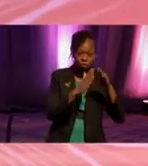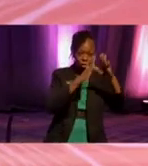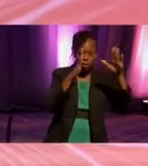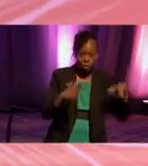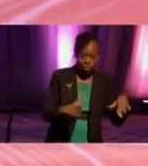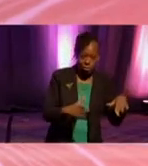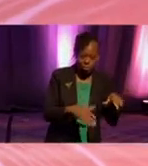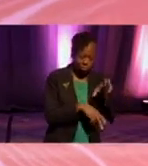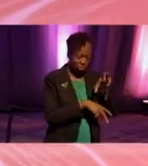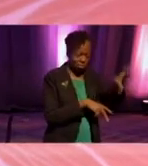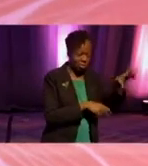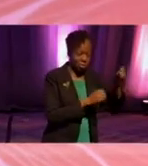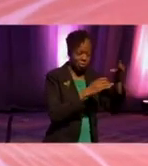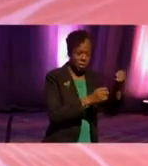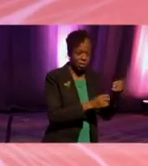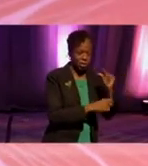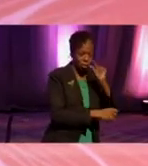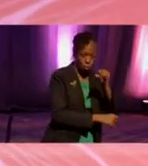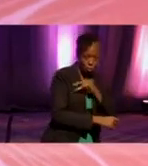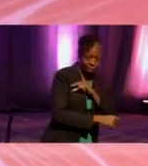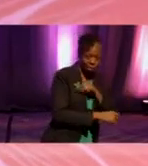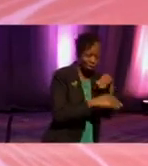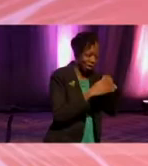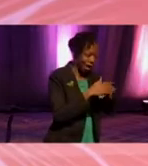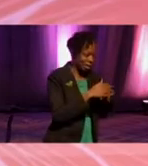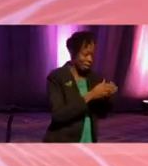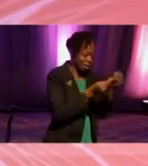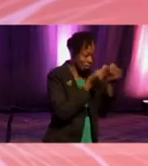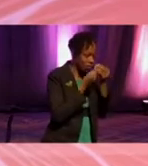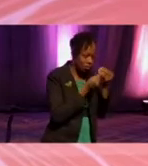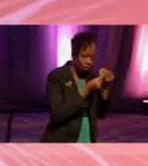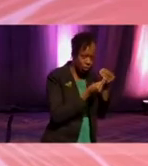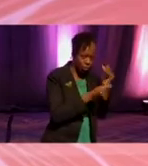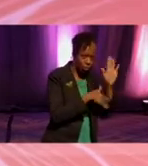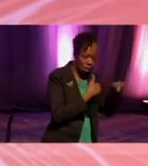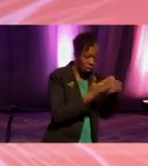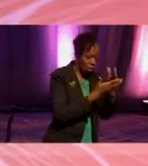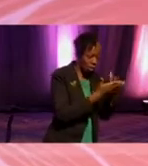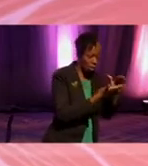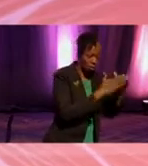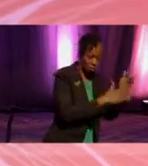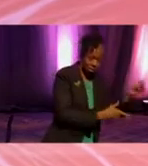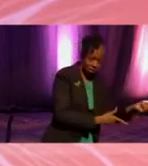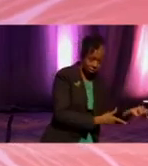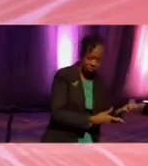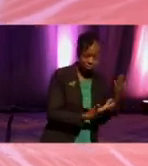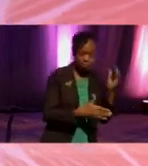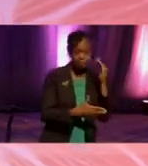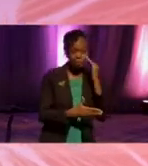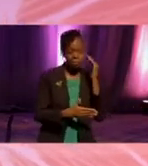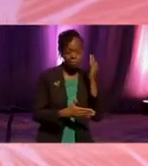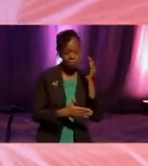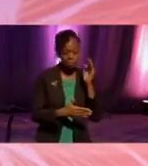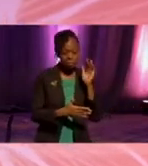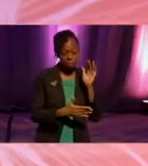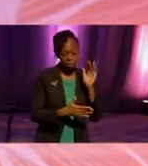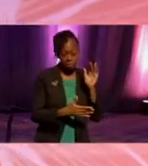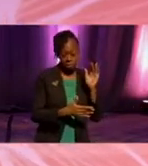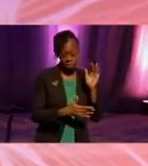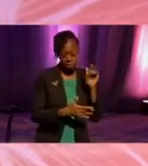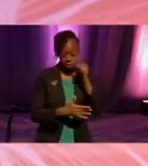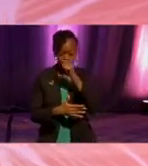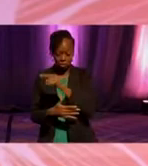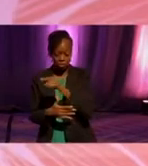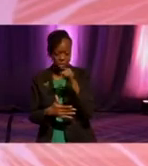quality grocery in all parts of the city, I know that those things will compound. We'll